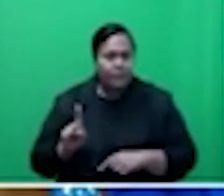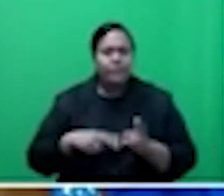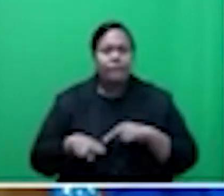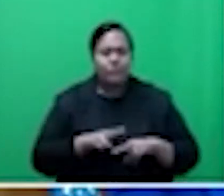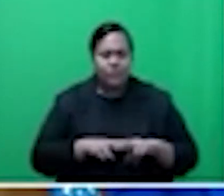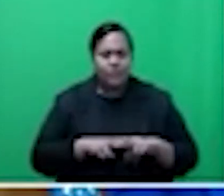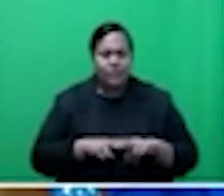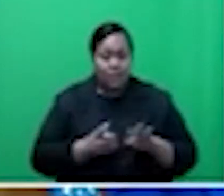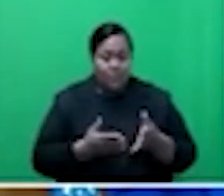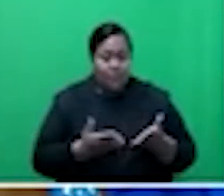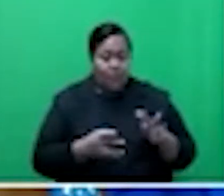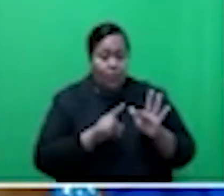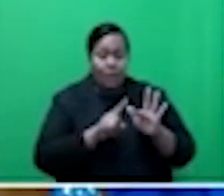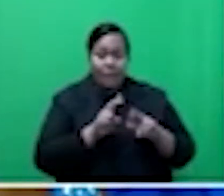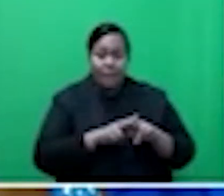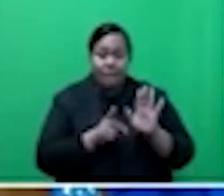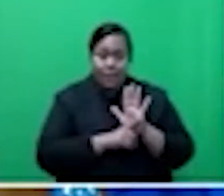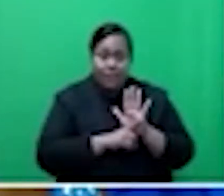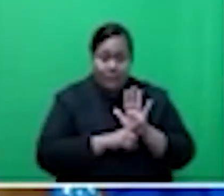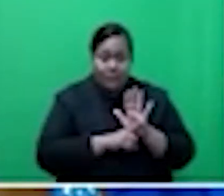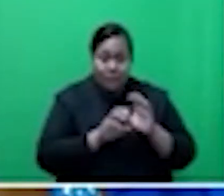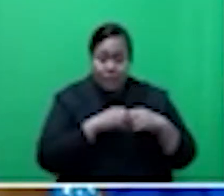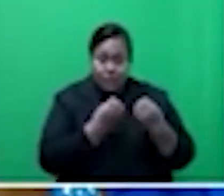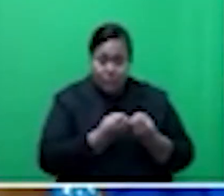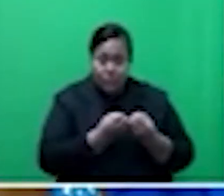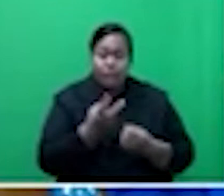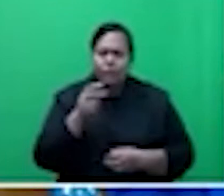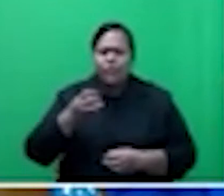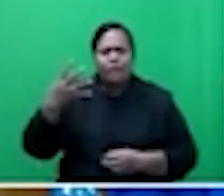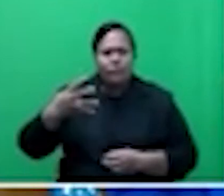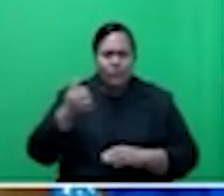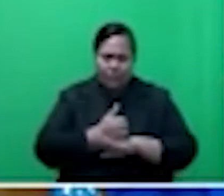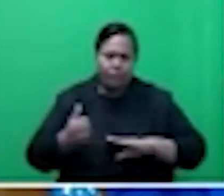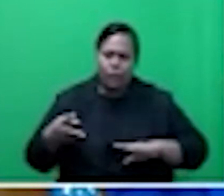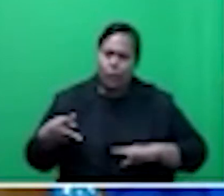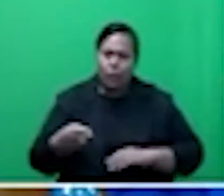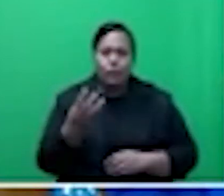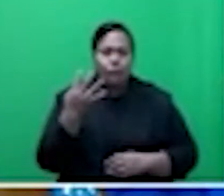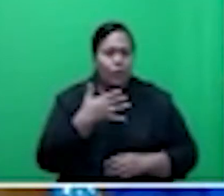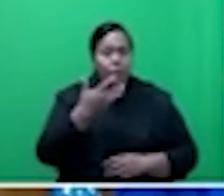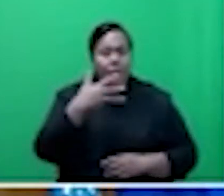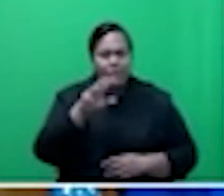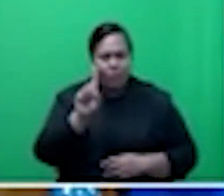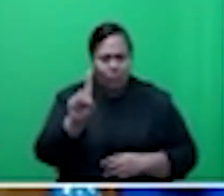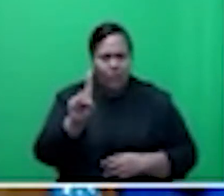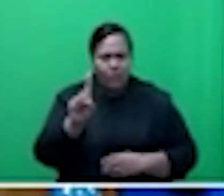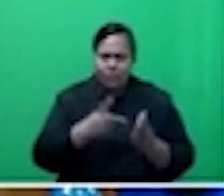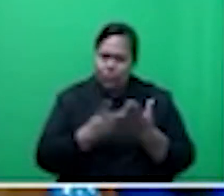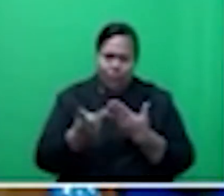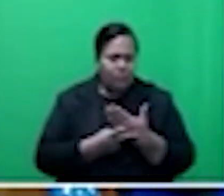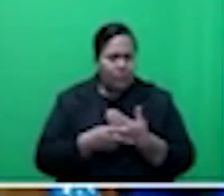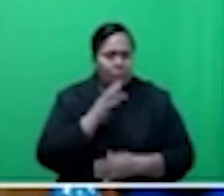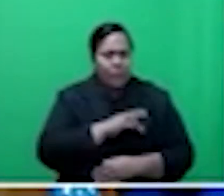EFL has been managing since 2014, government has commissioned around 491 rural electrification schemes, benefiting